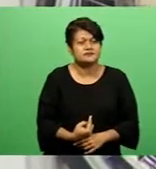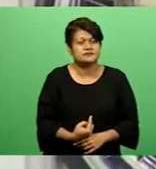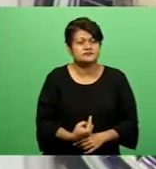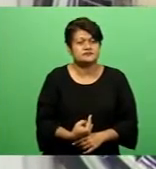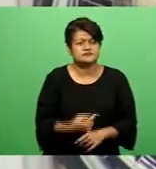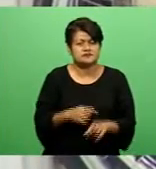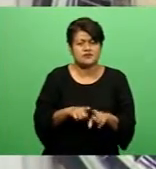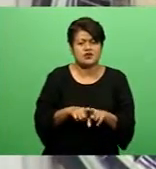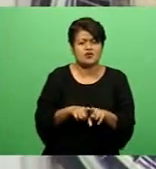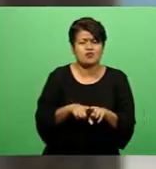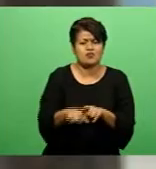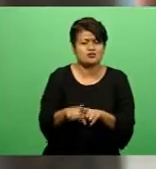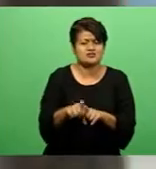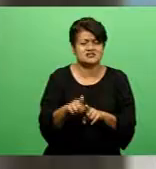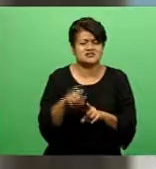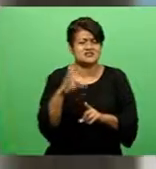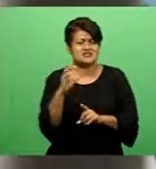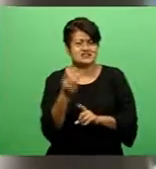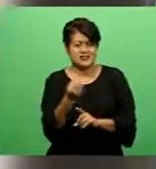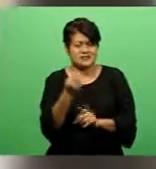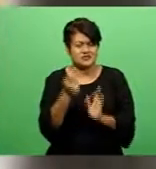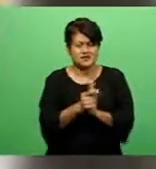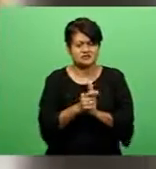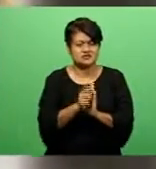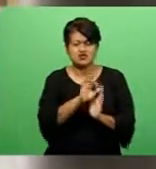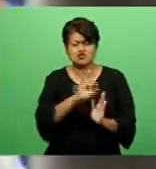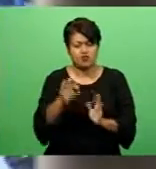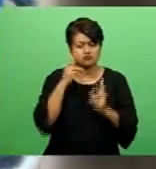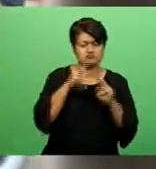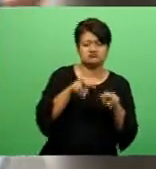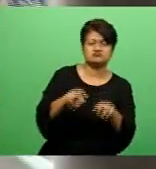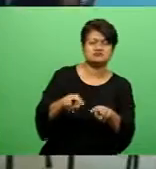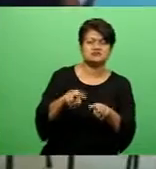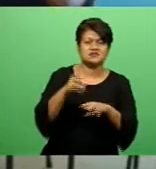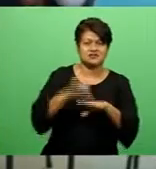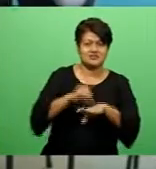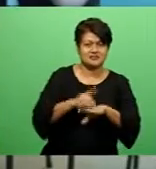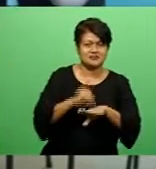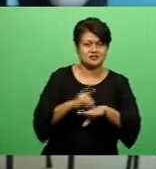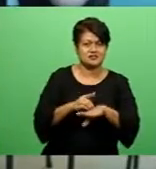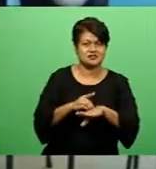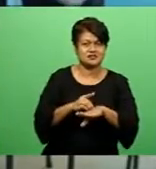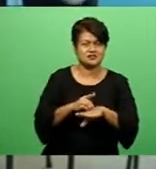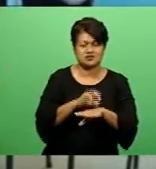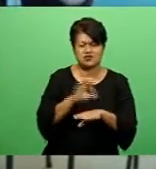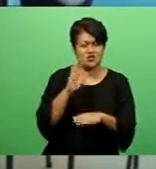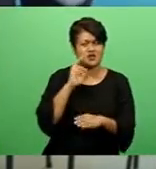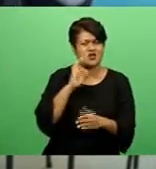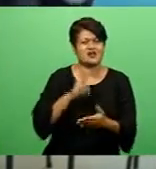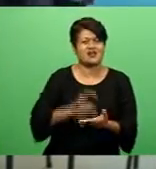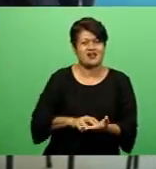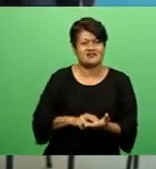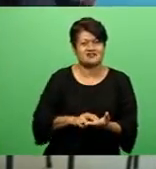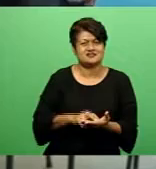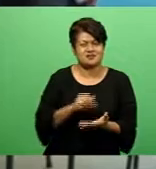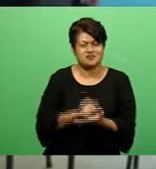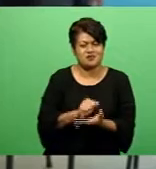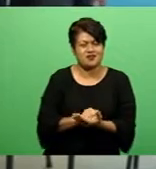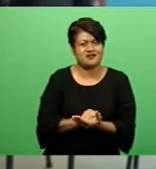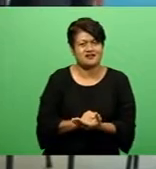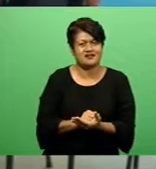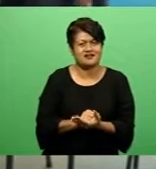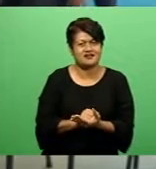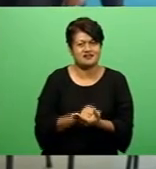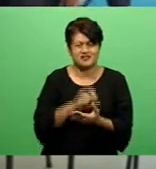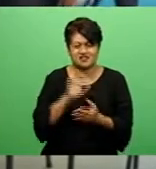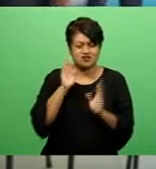mostly are unnoticed, I would say, in the work we do, the contributions we make, in the very little way it could be, but